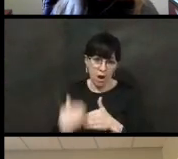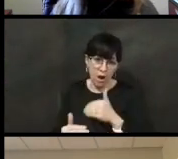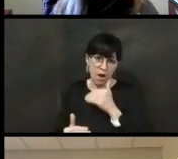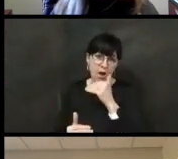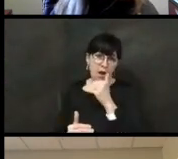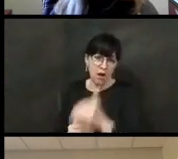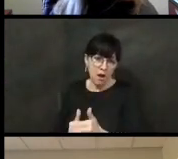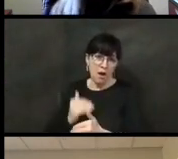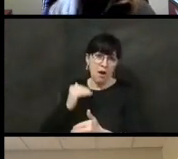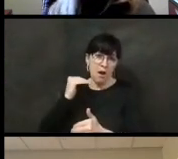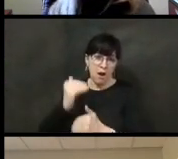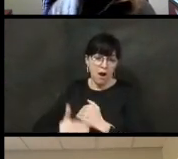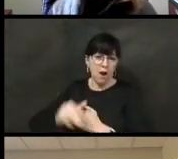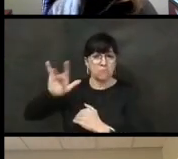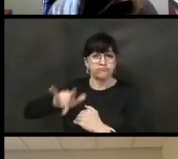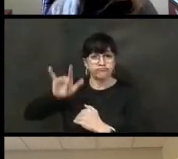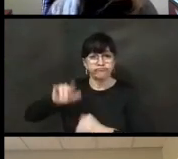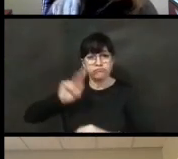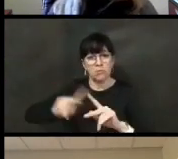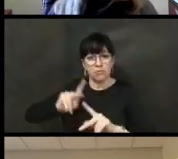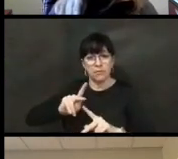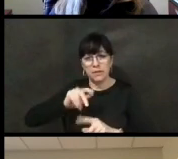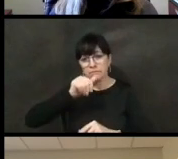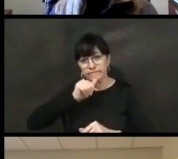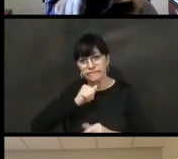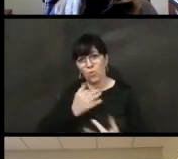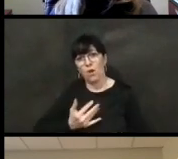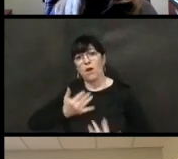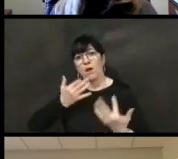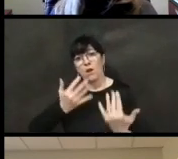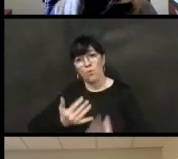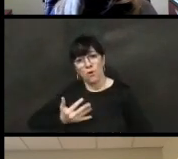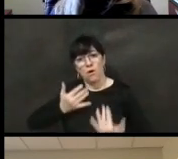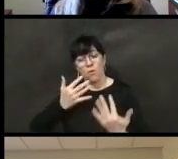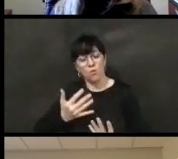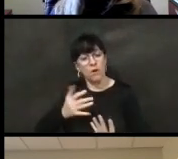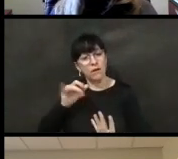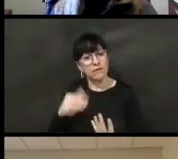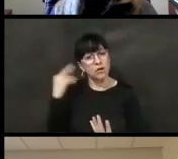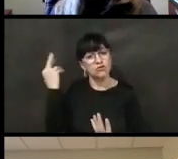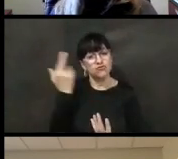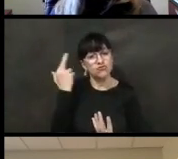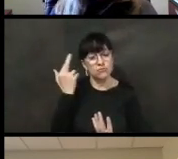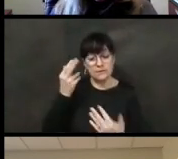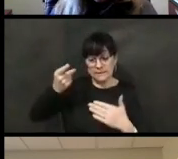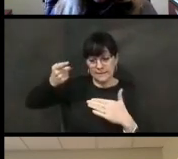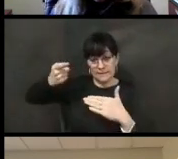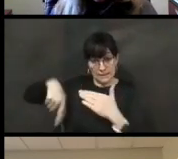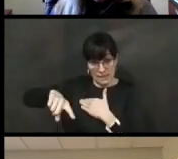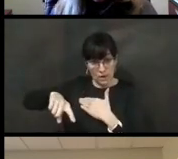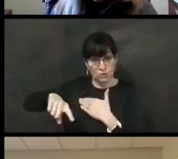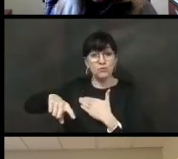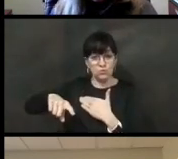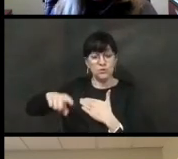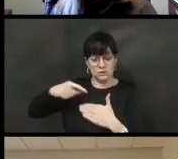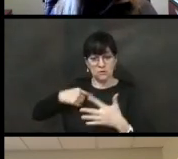able to stand up this program and begin taking applications for independent contractors and self-employed next